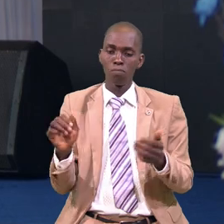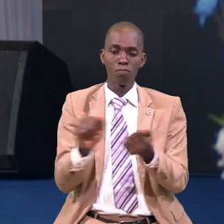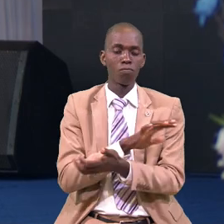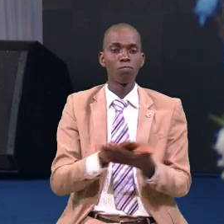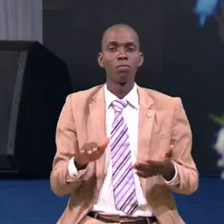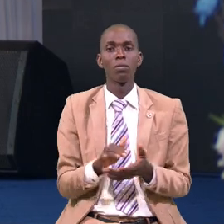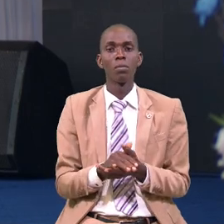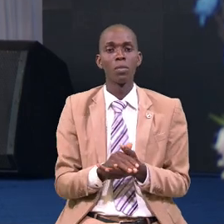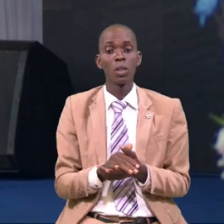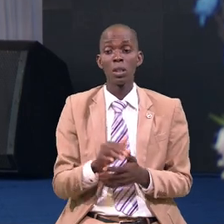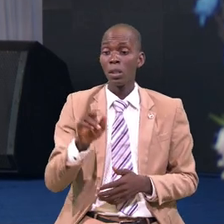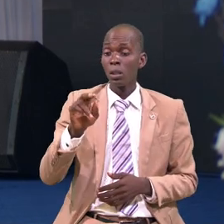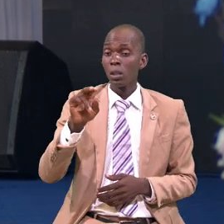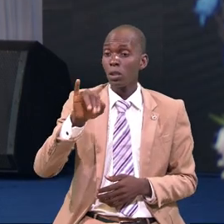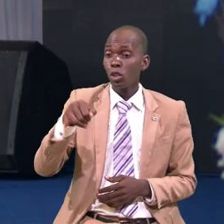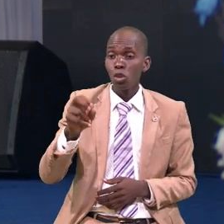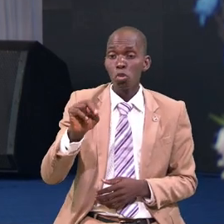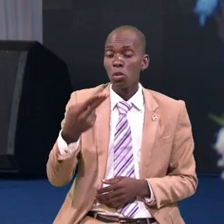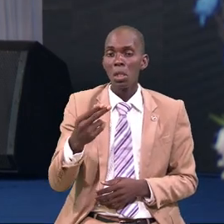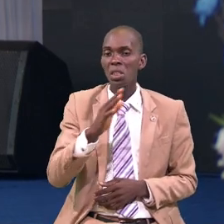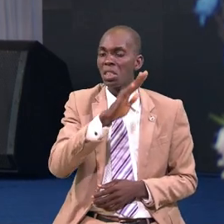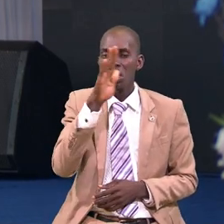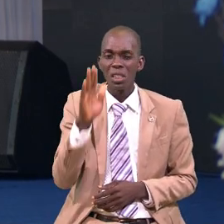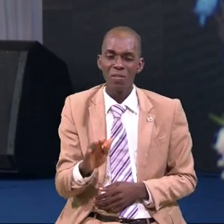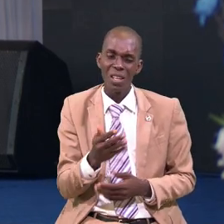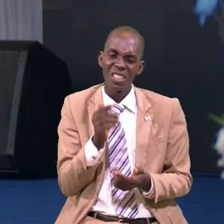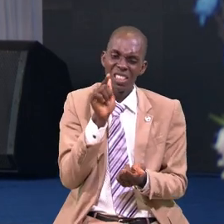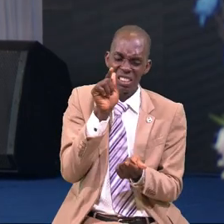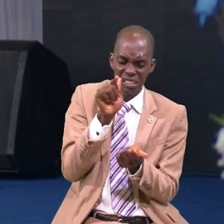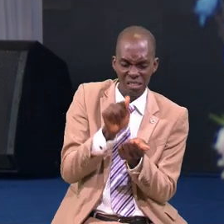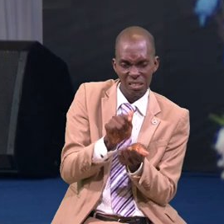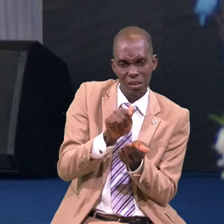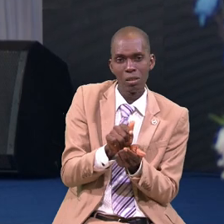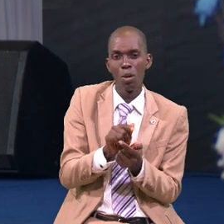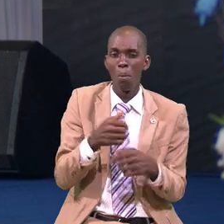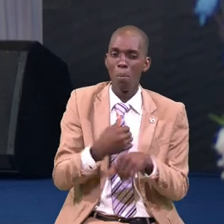He didn't tone down the word of God for Nineveh.